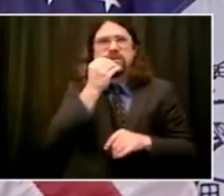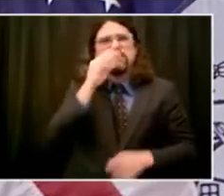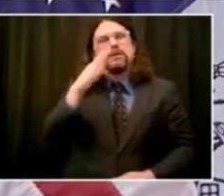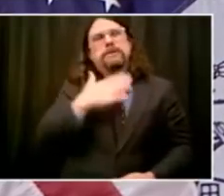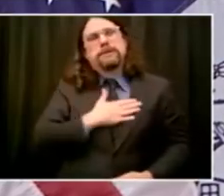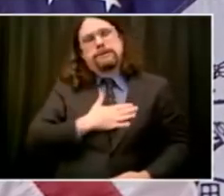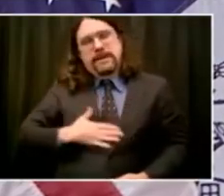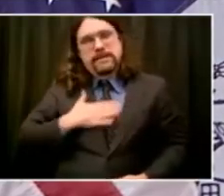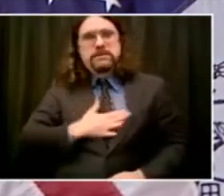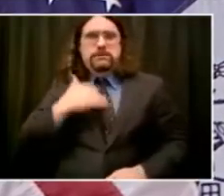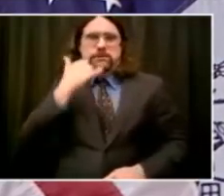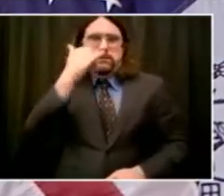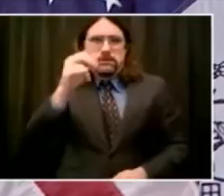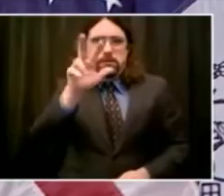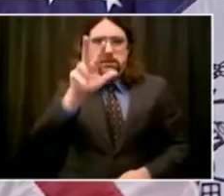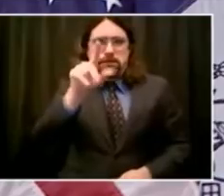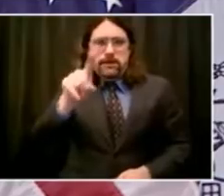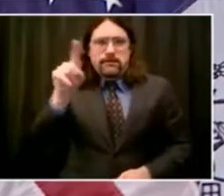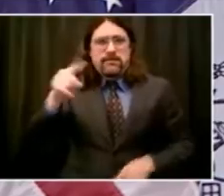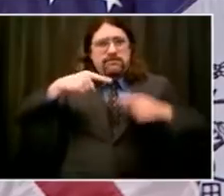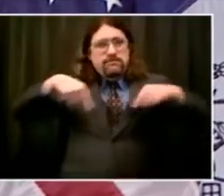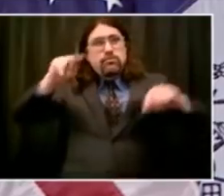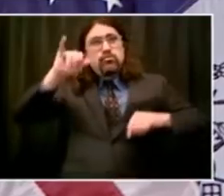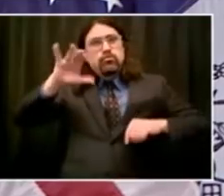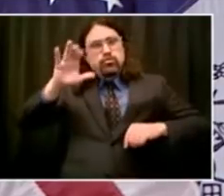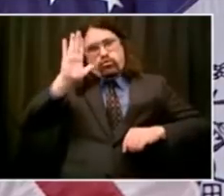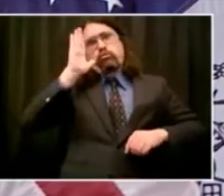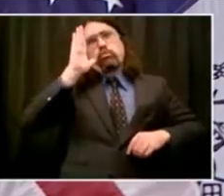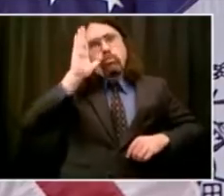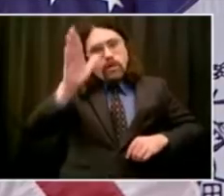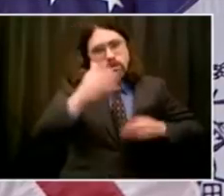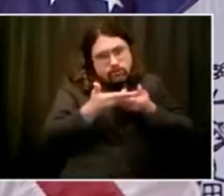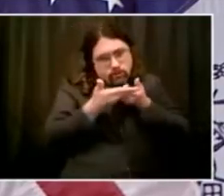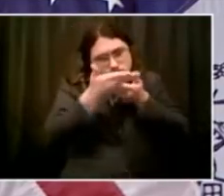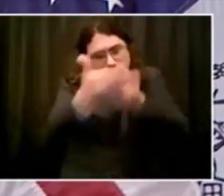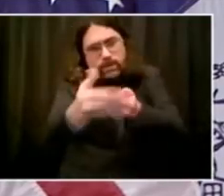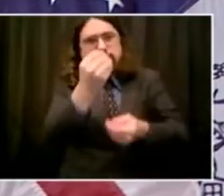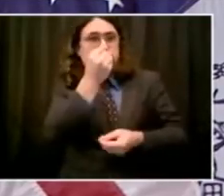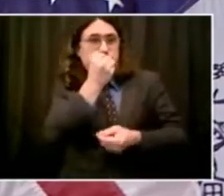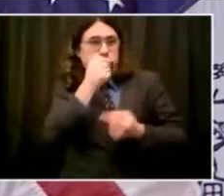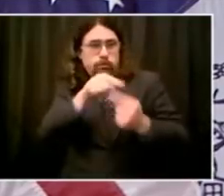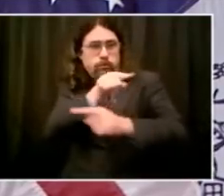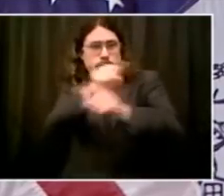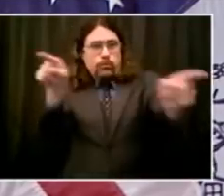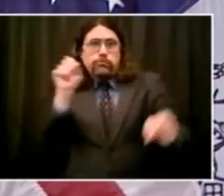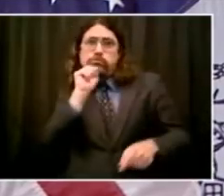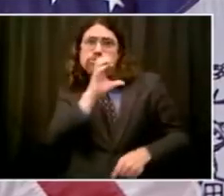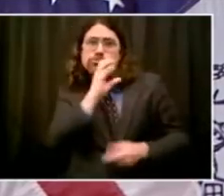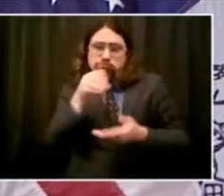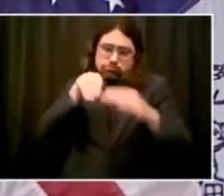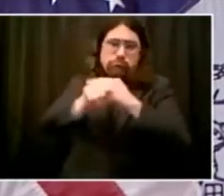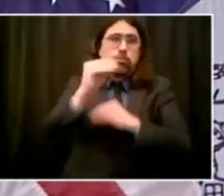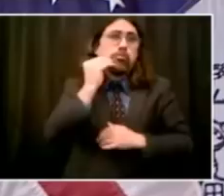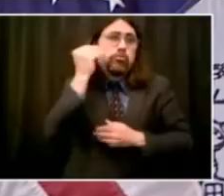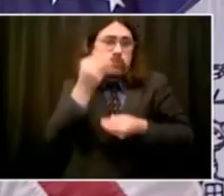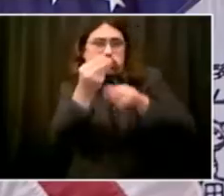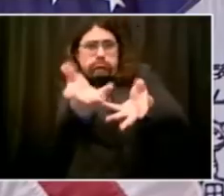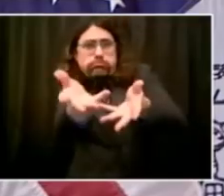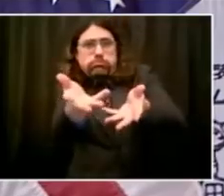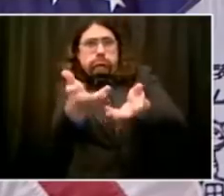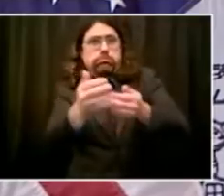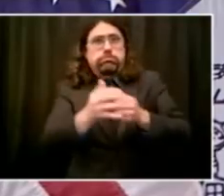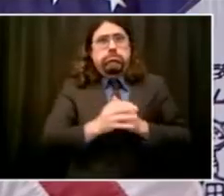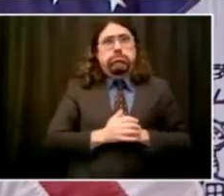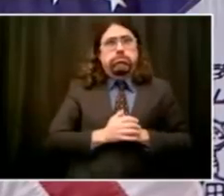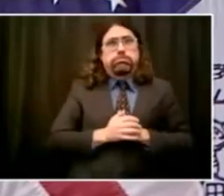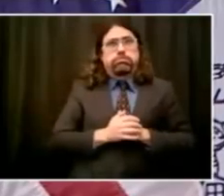a wave on the street, even just asking someone if they need you to run an errand. It really goes a long way. So we're going to do the big